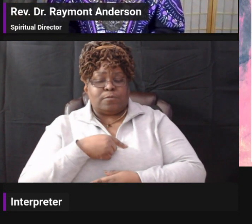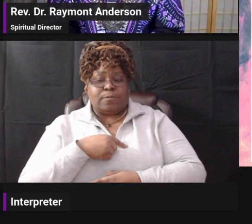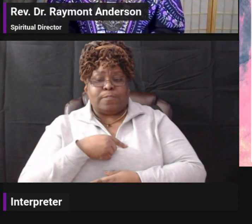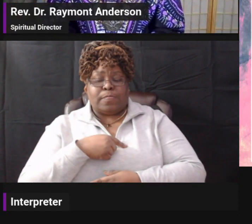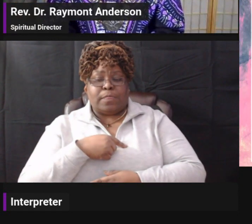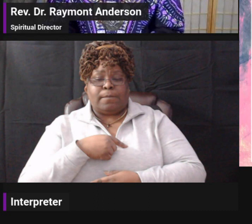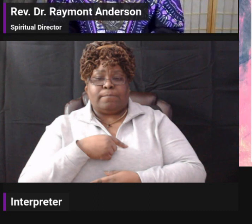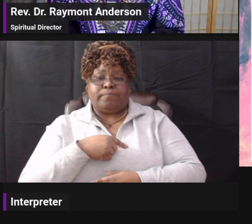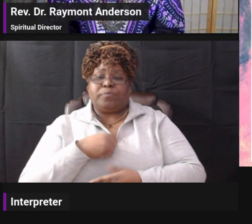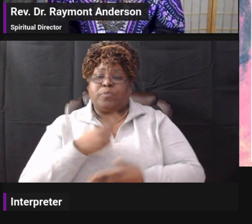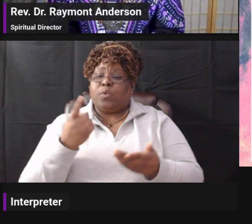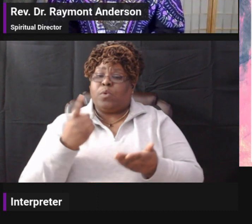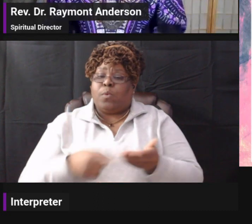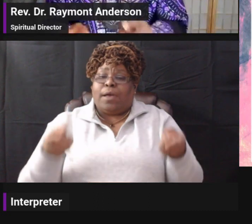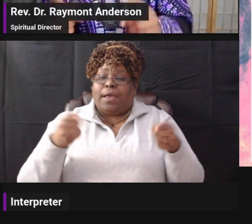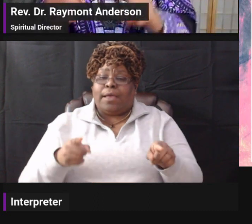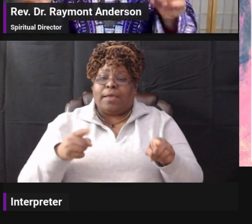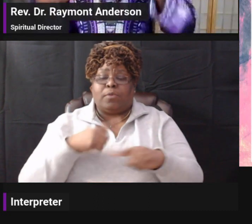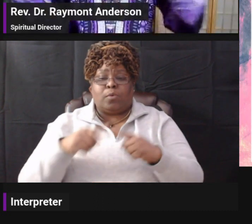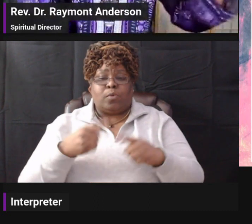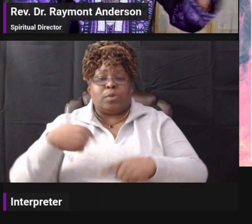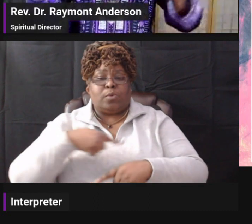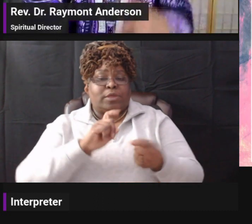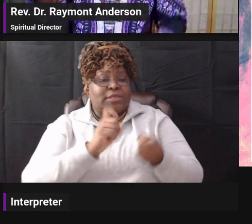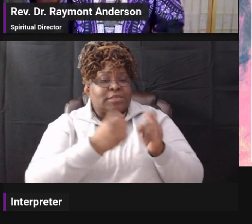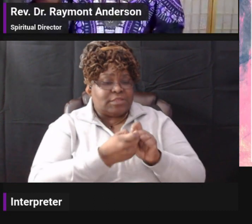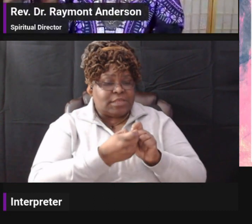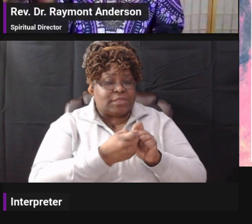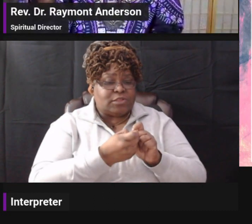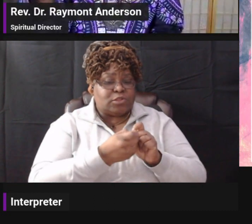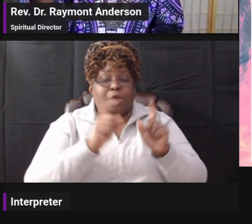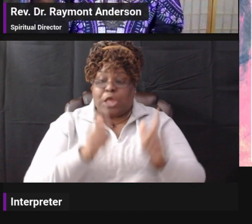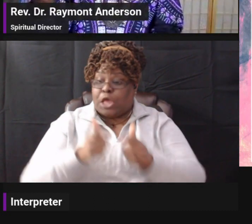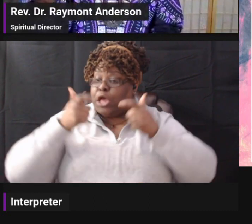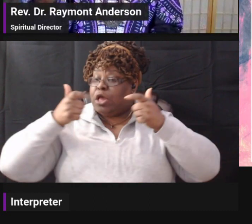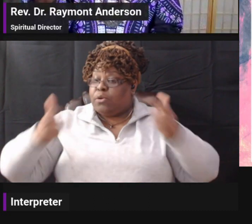birthright as well. What happens when we change? Then greatness